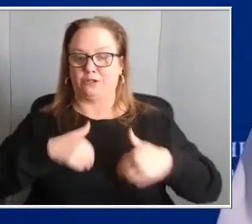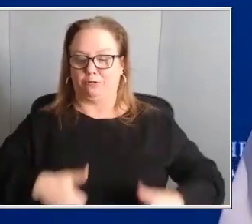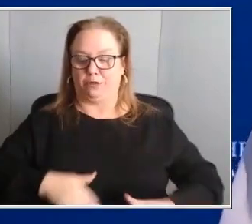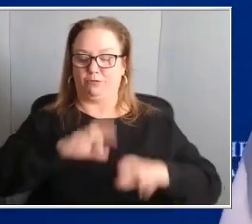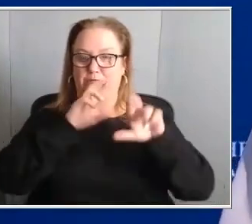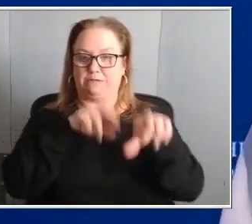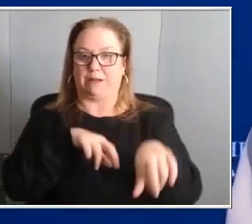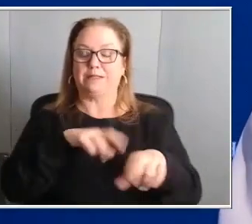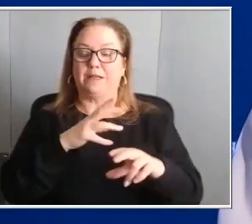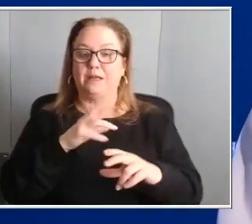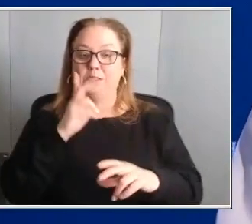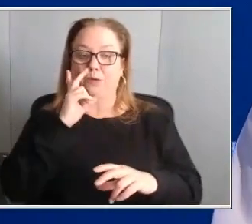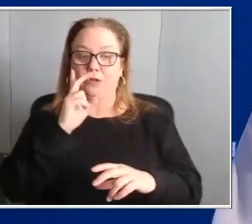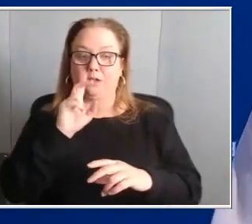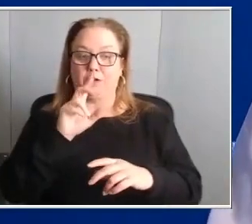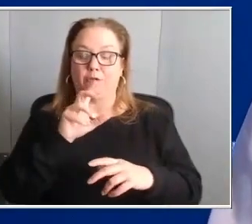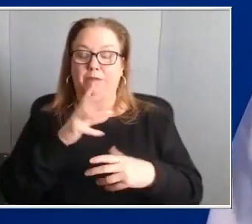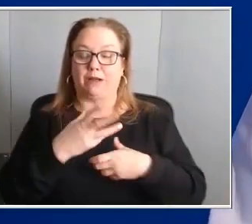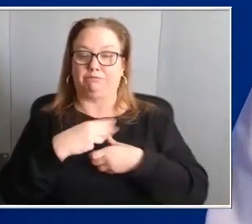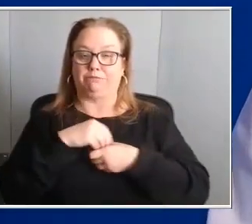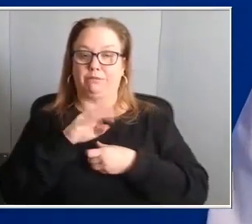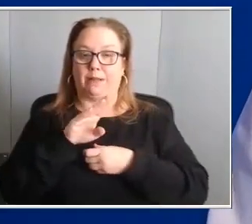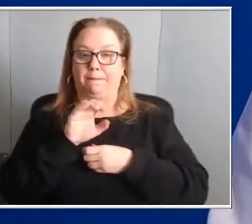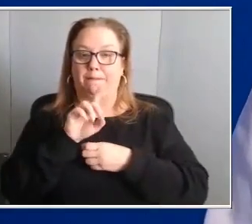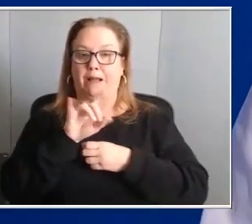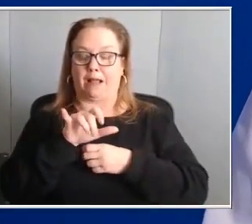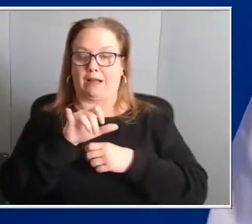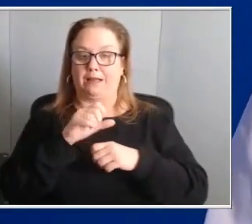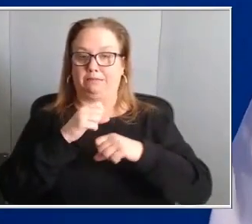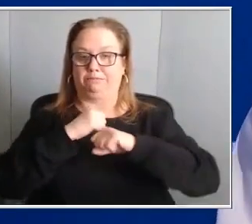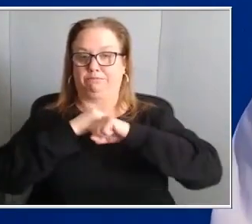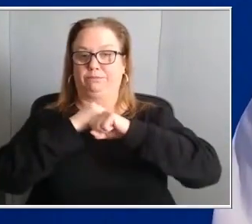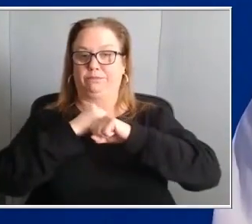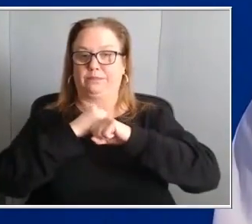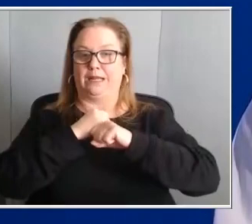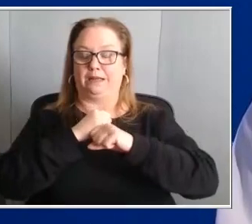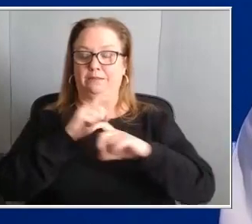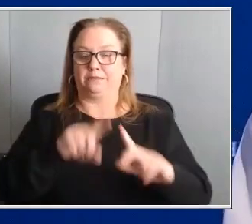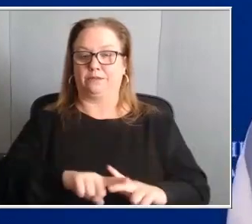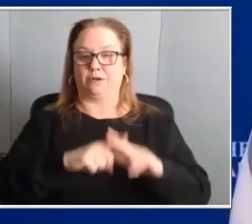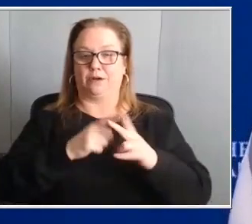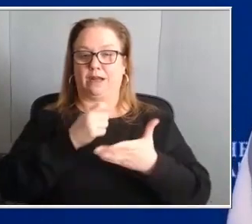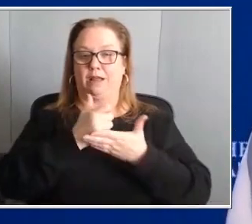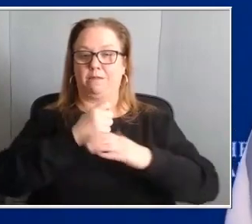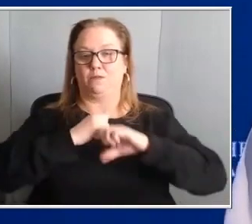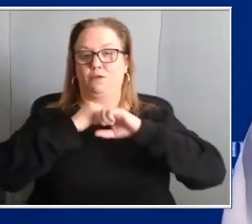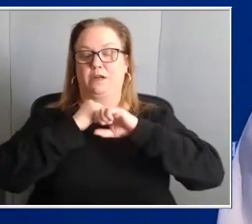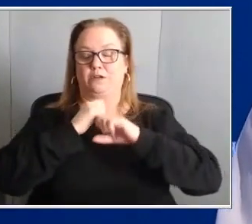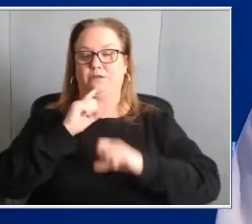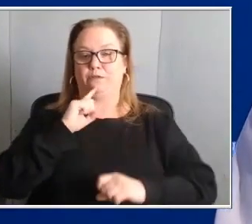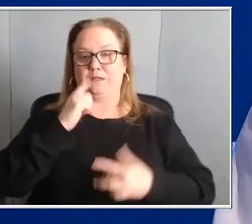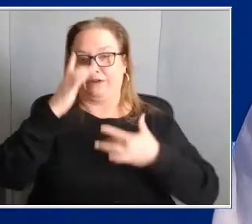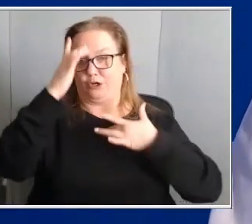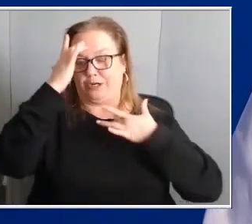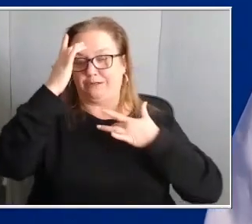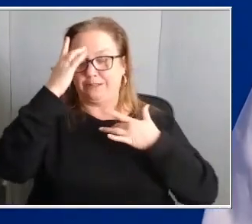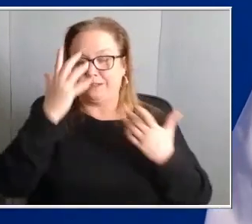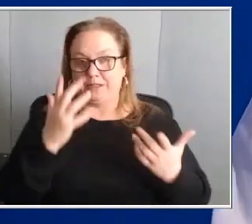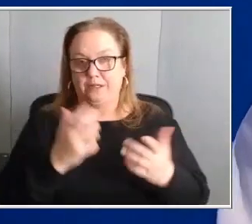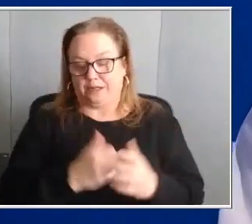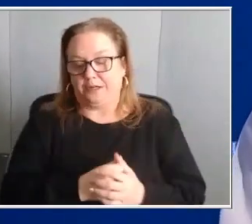do see the virus, you have that immune response already there. It can kick in and help protect you from severe illness. So it's